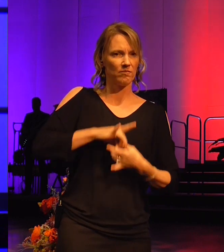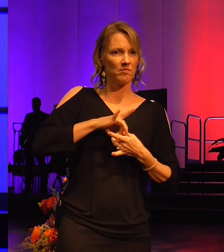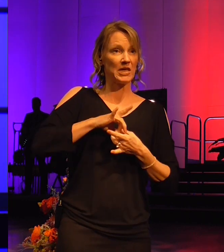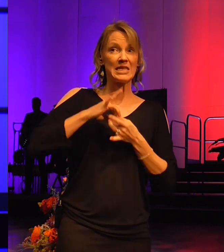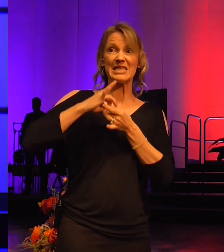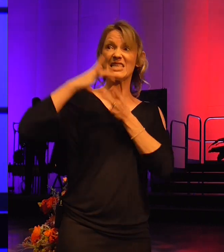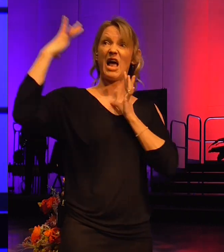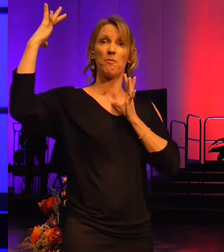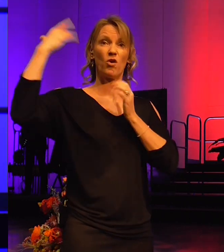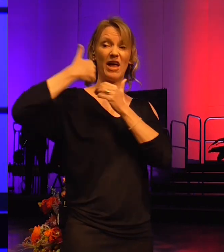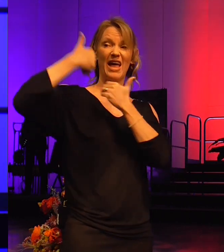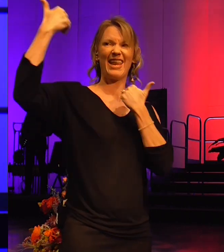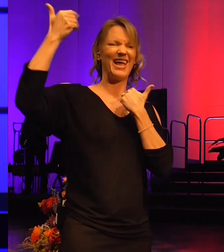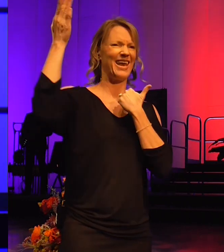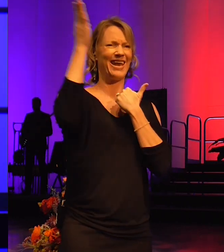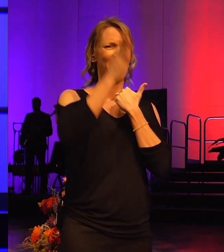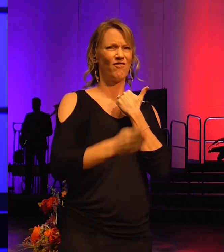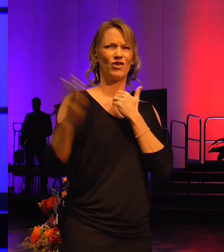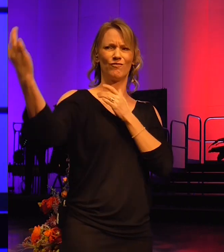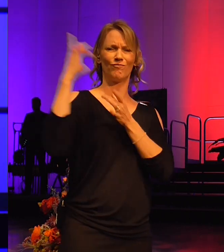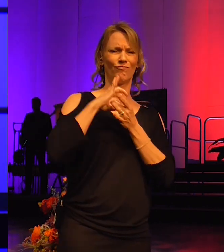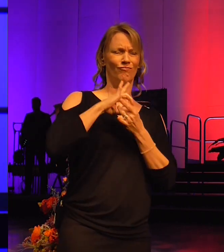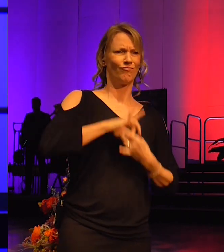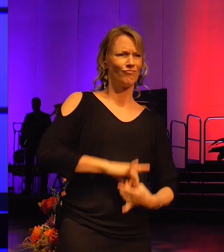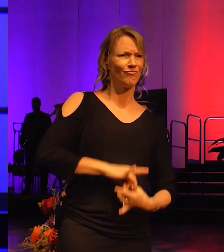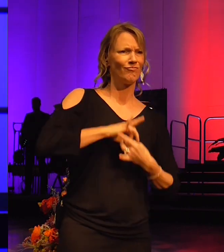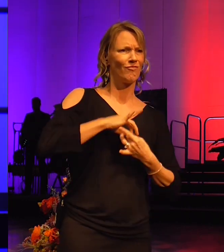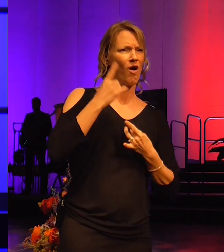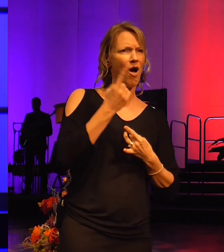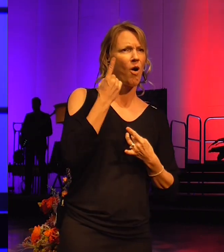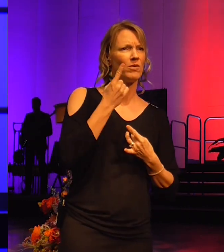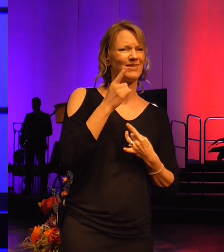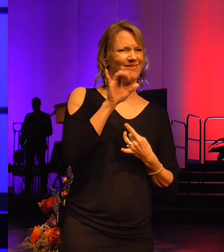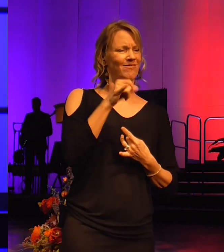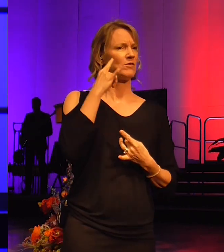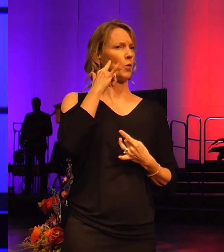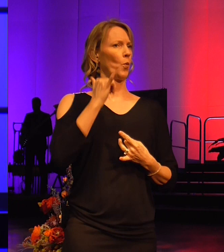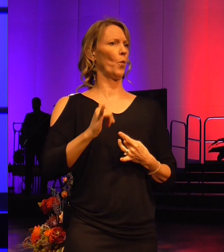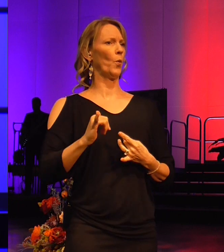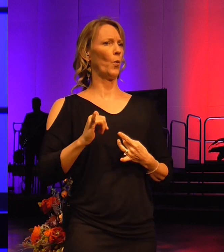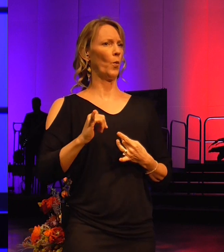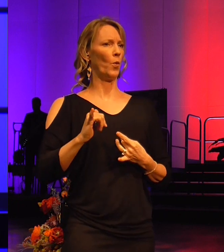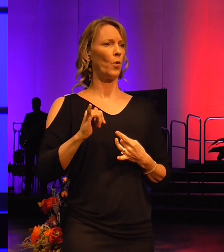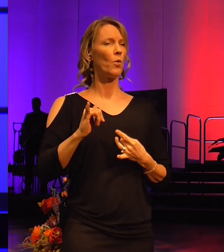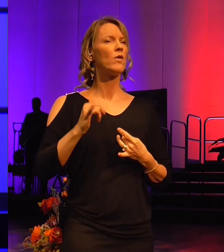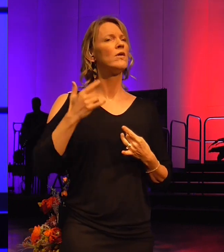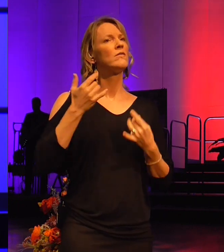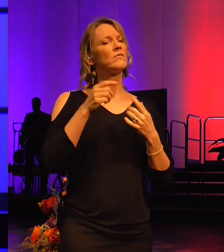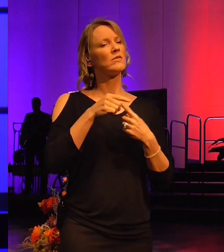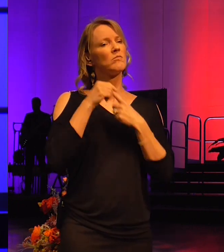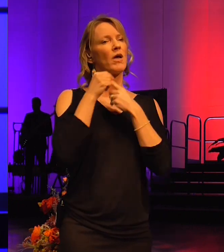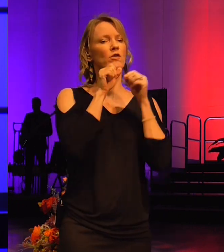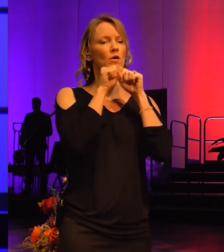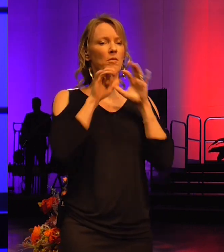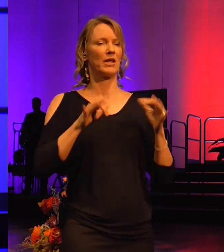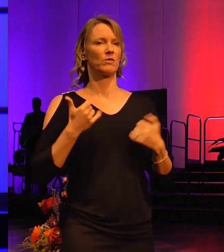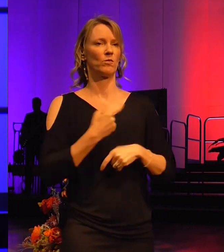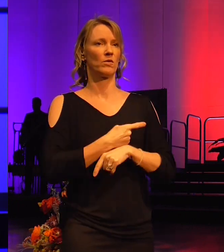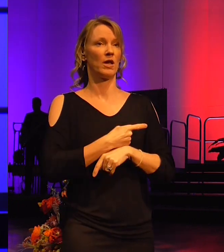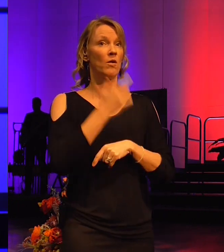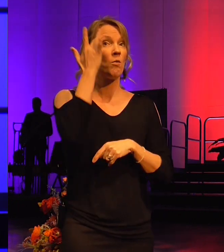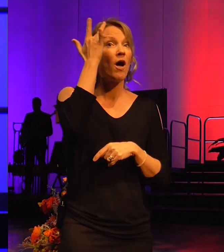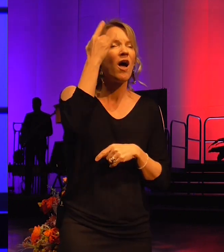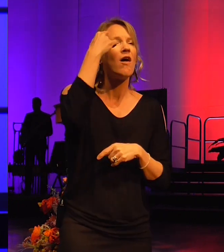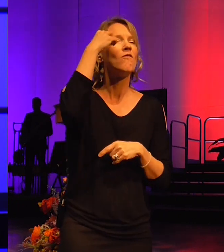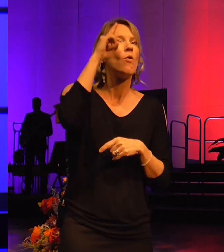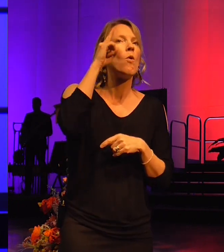been severed. It is golden. And so we offer special blessings this day